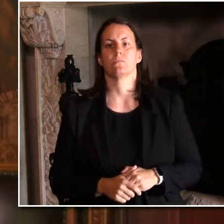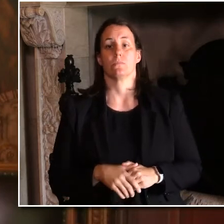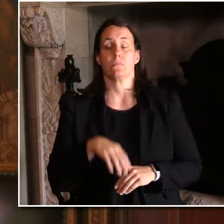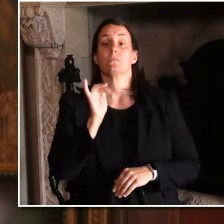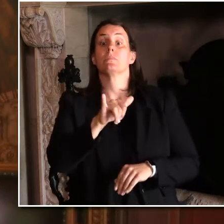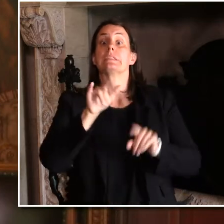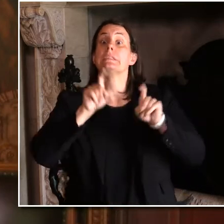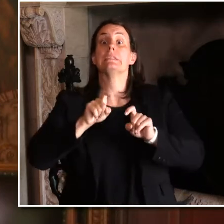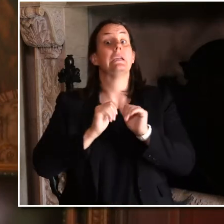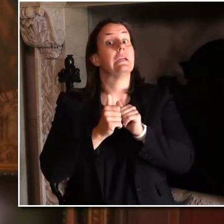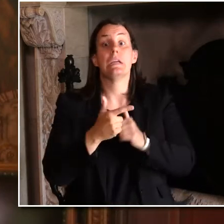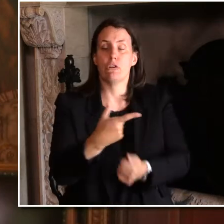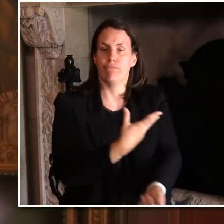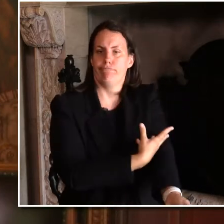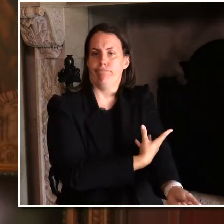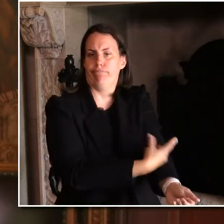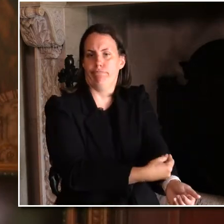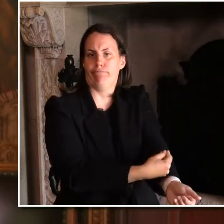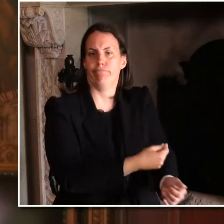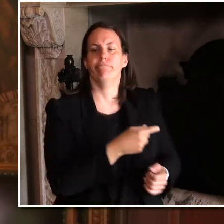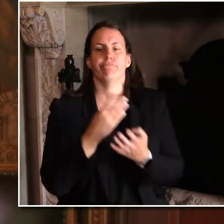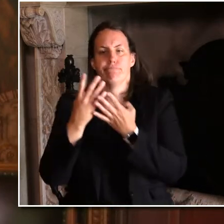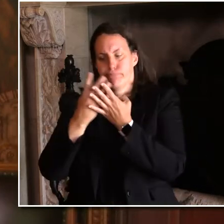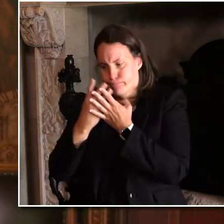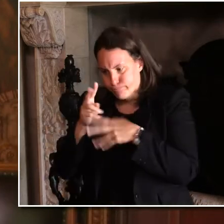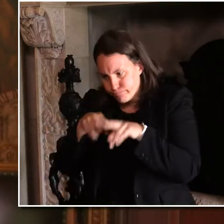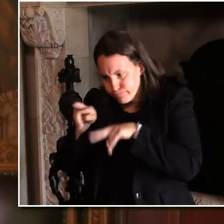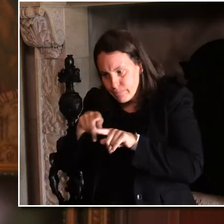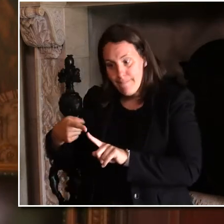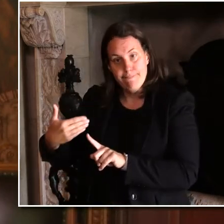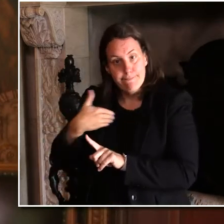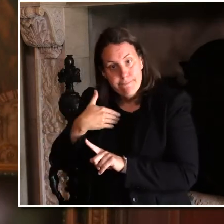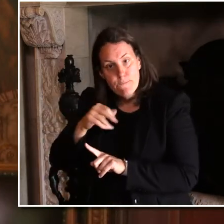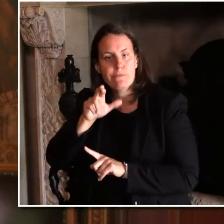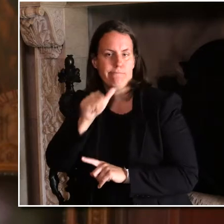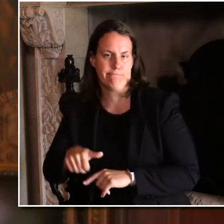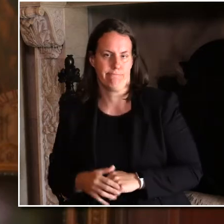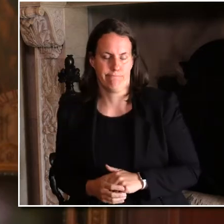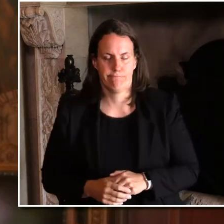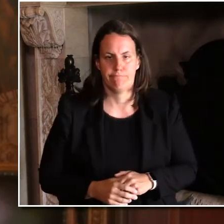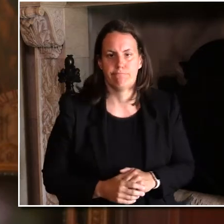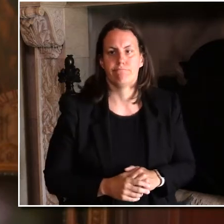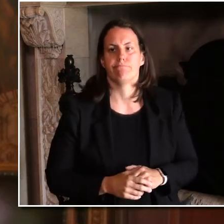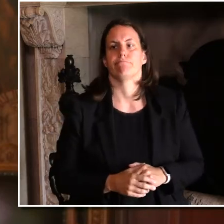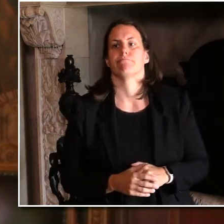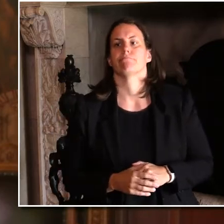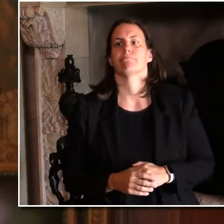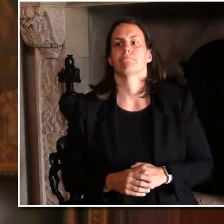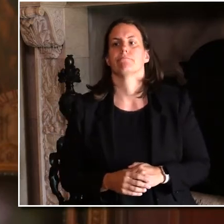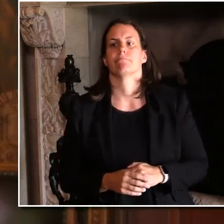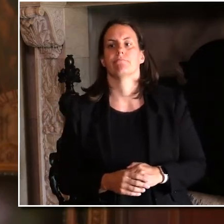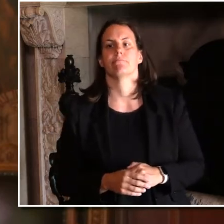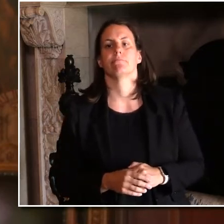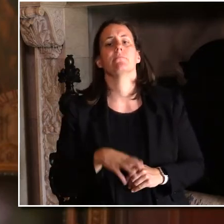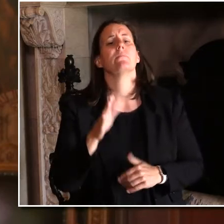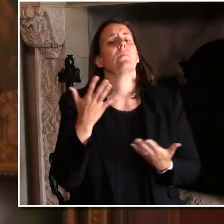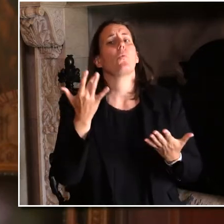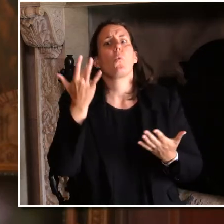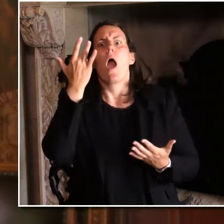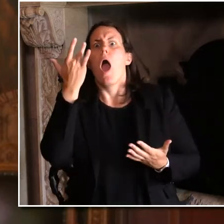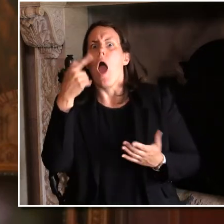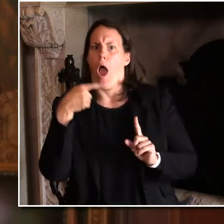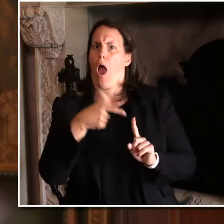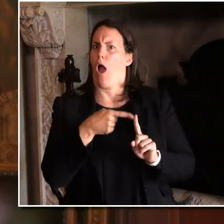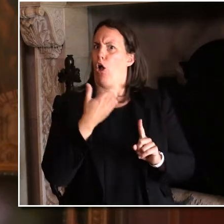body's response to the infection at some point in the past. So the benefit of using an antibody test is that they tend to